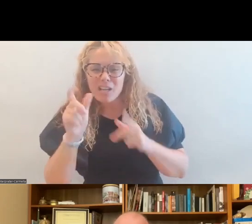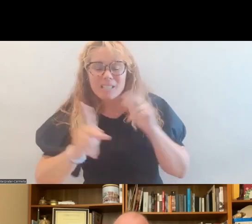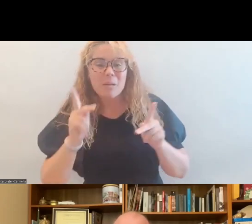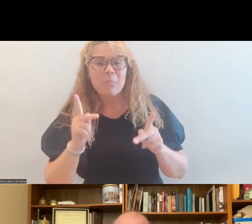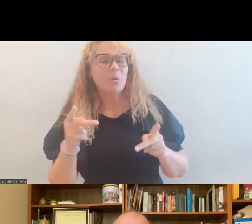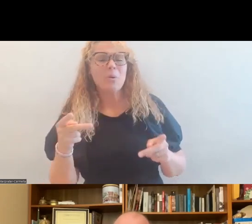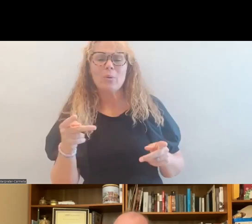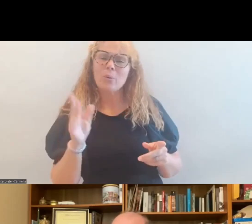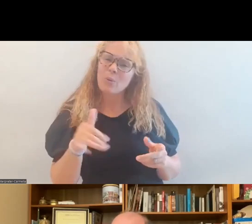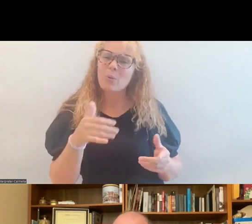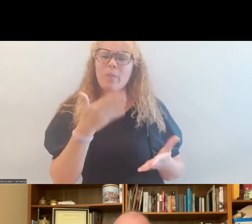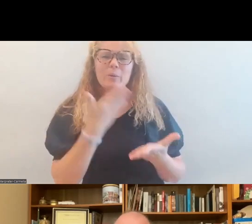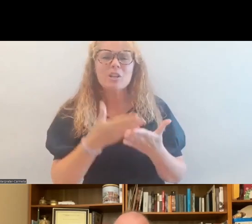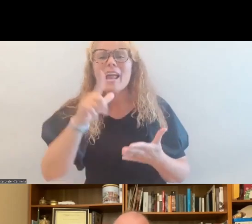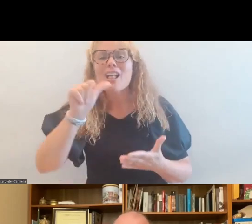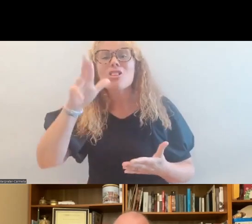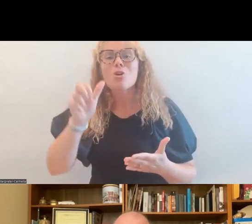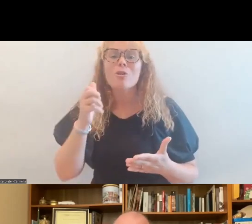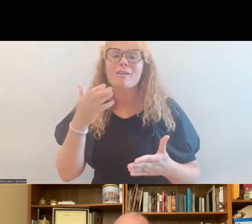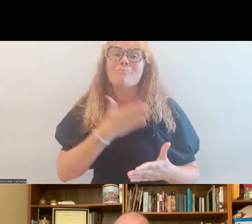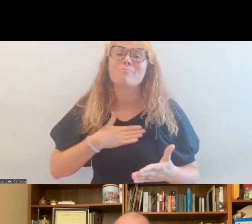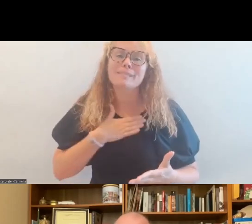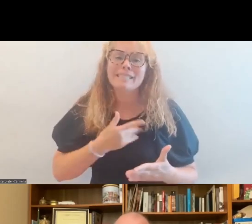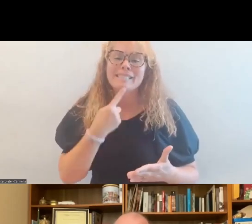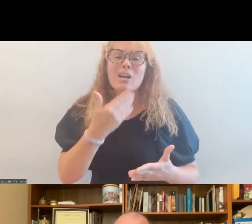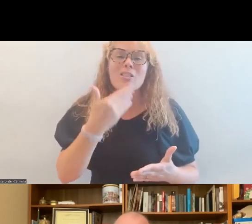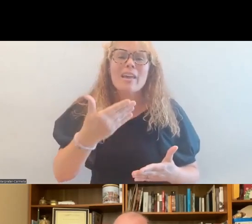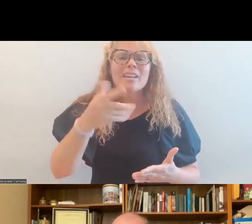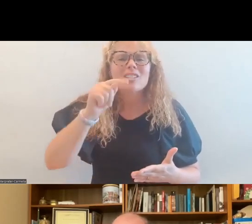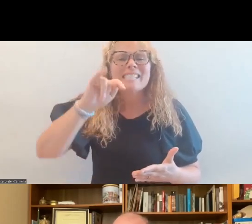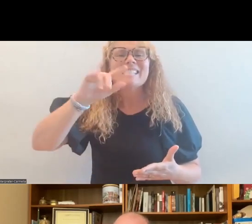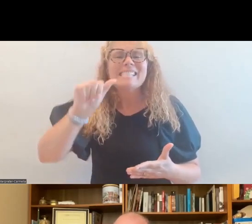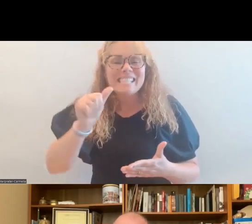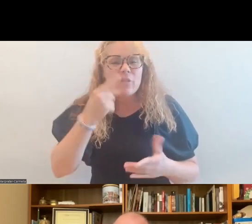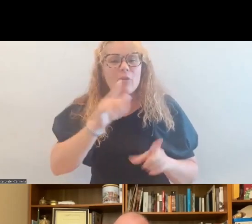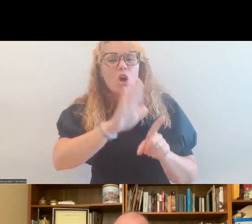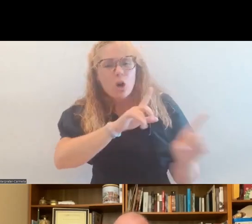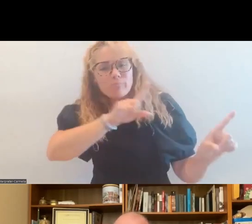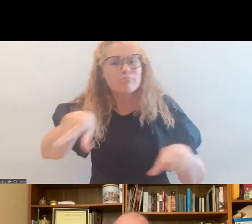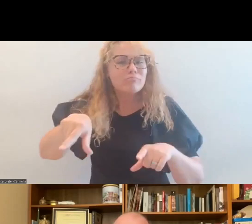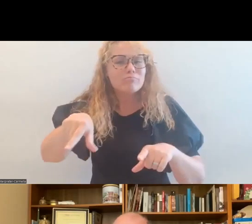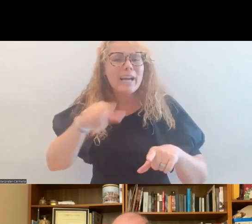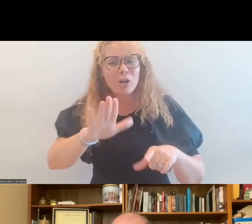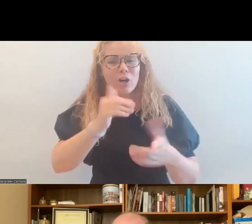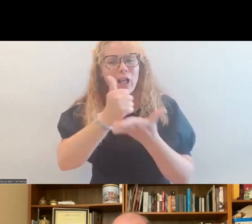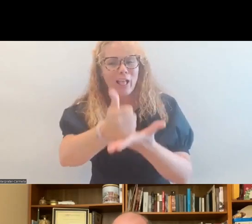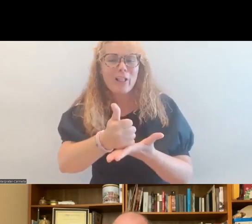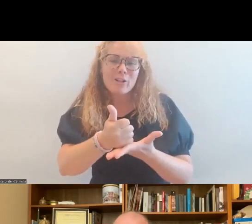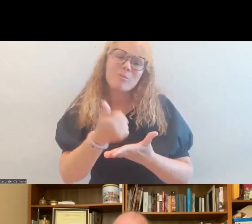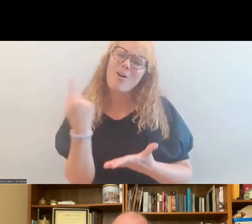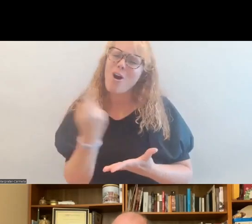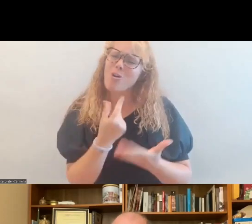just really good. So, and Laura, please thank Tia Dole for her attendance and for her contribution. She's always